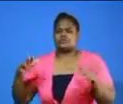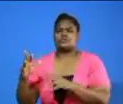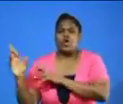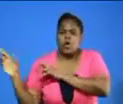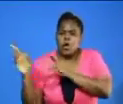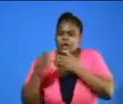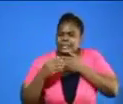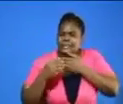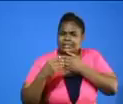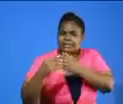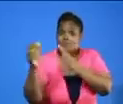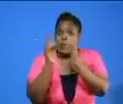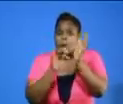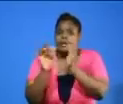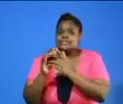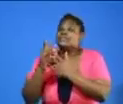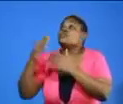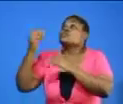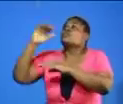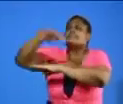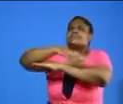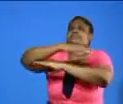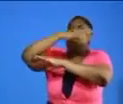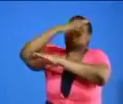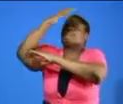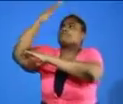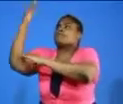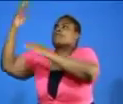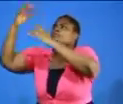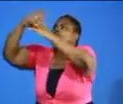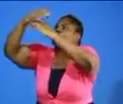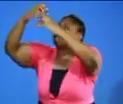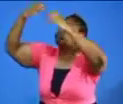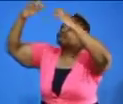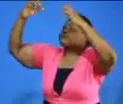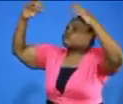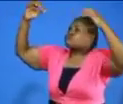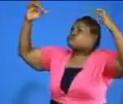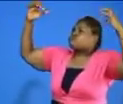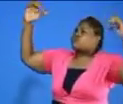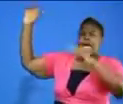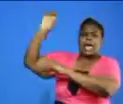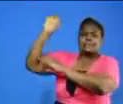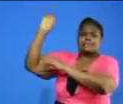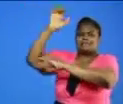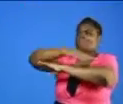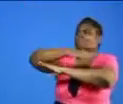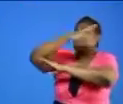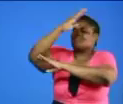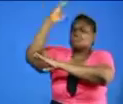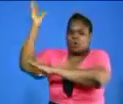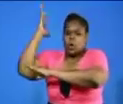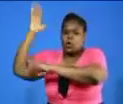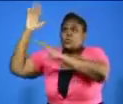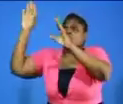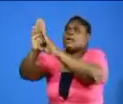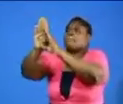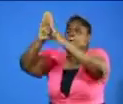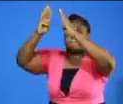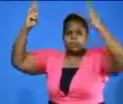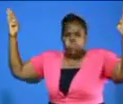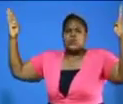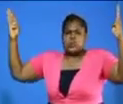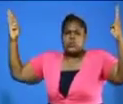by Jesus, for the sky shall roll asunder, the eastern sky shall part